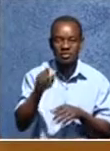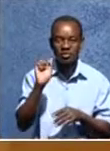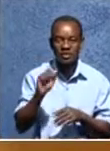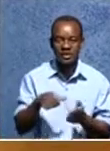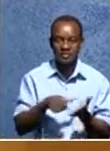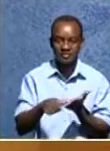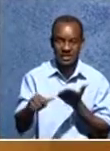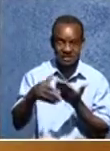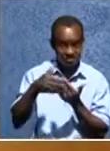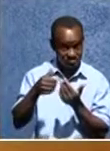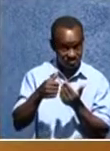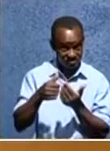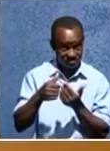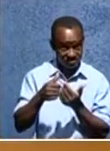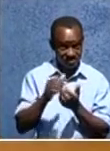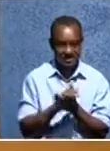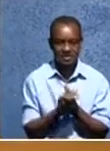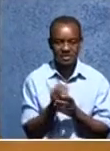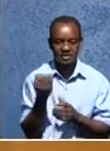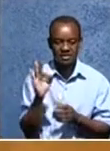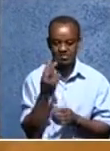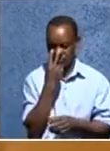it's expensive. And then if you look at the offers